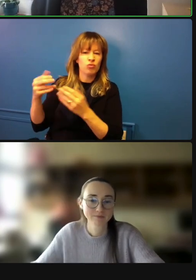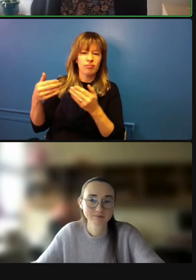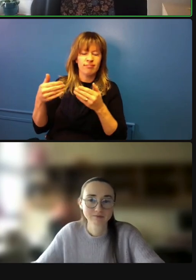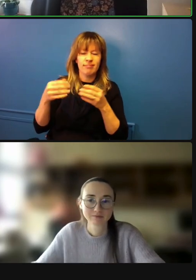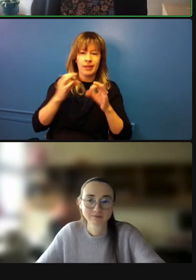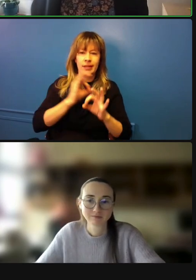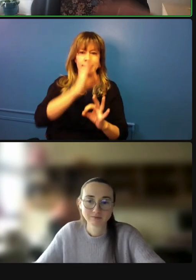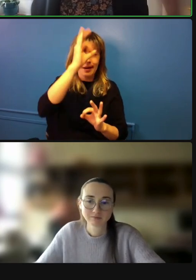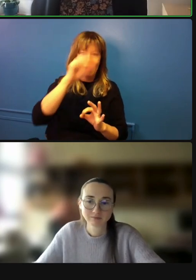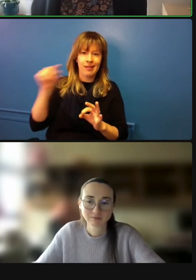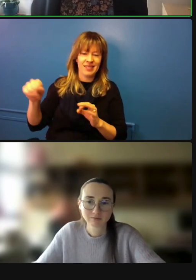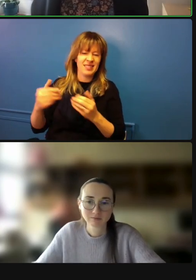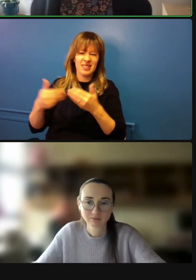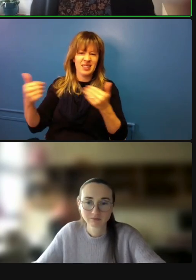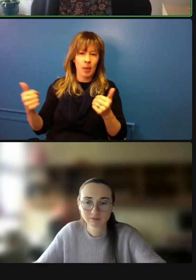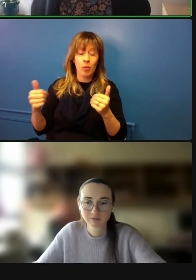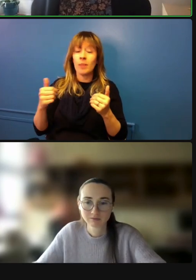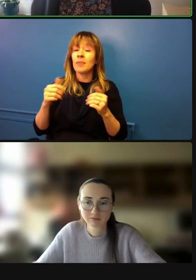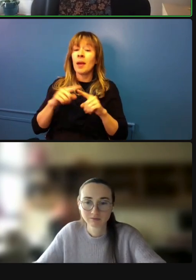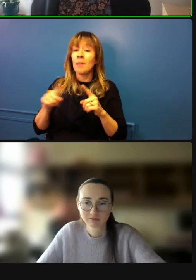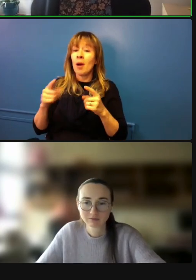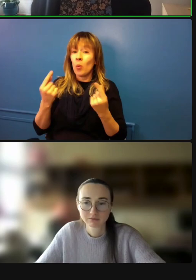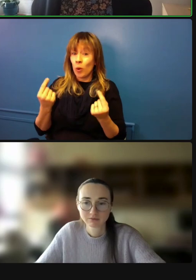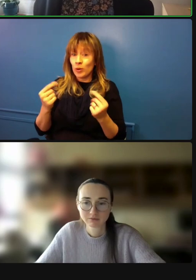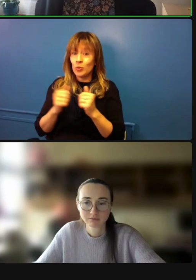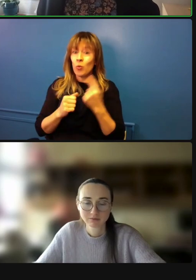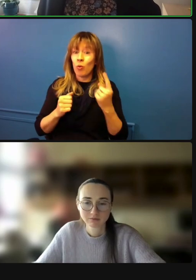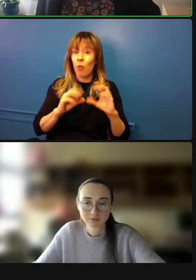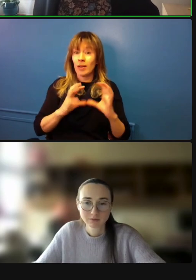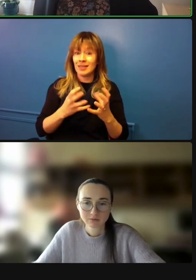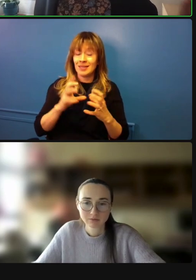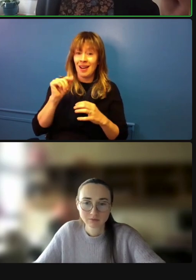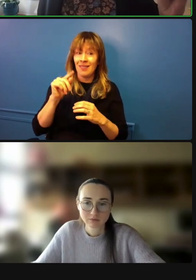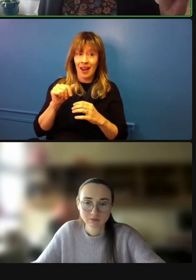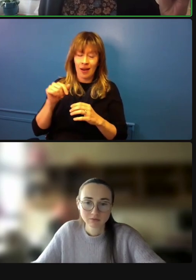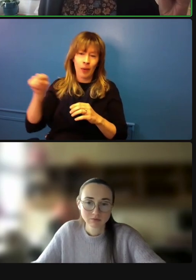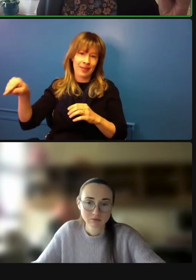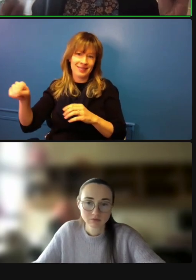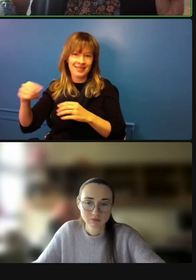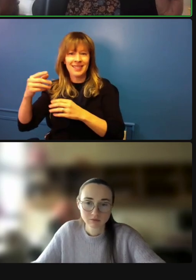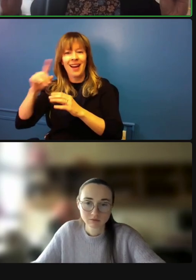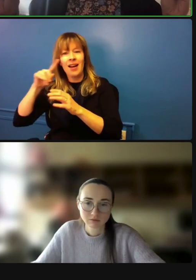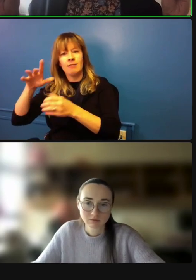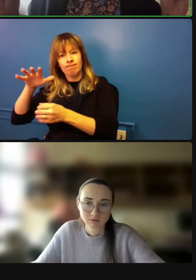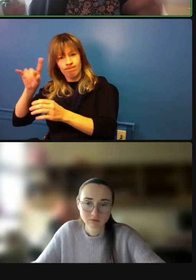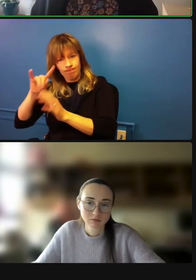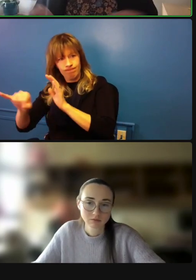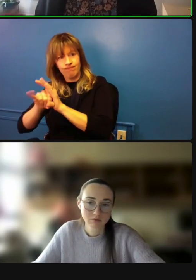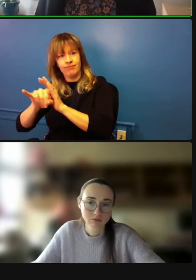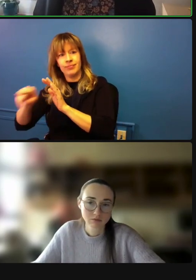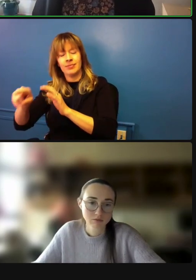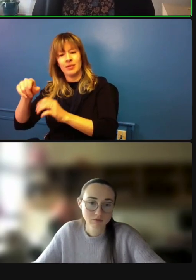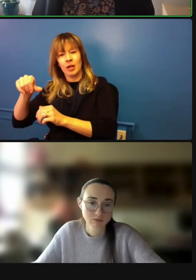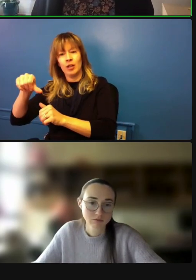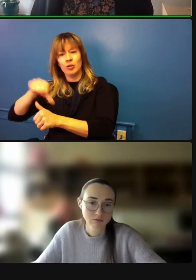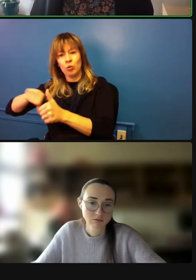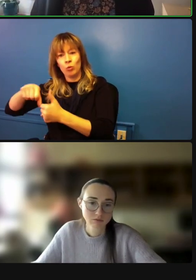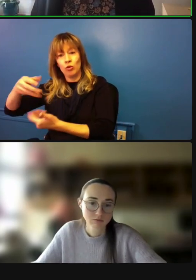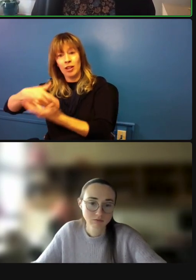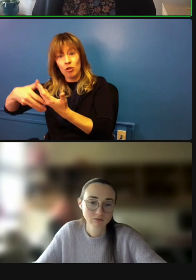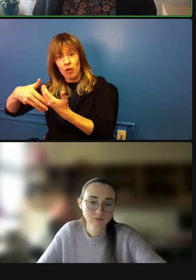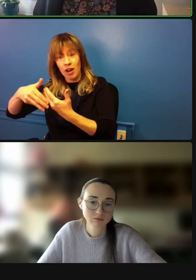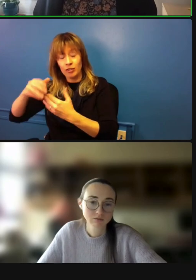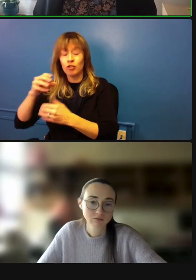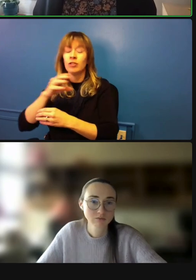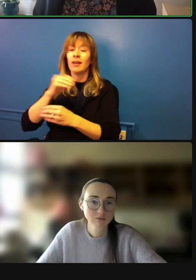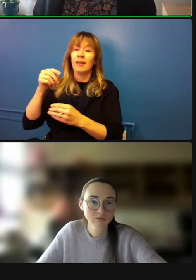can do then is we can localize with one set of data the social interaction region and the theory of mind region, and then in separate data